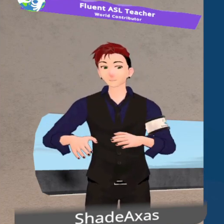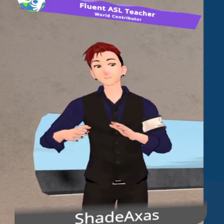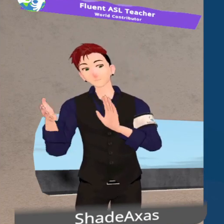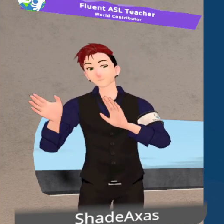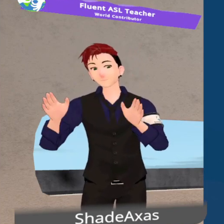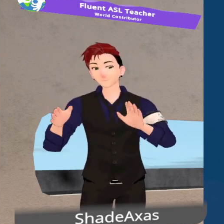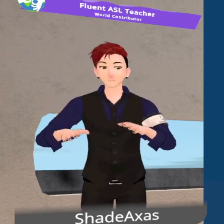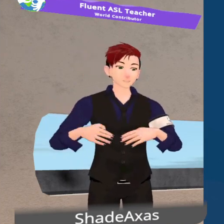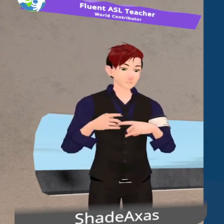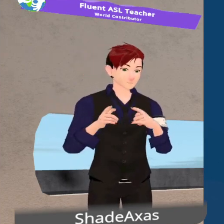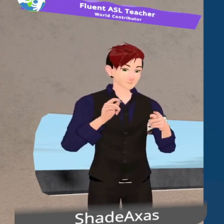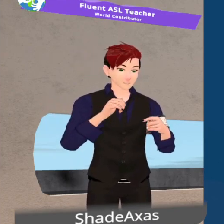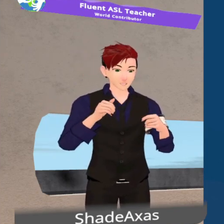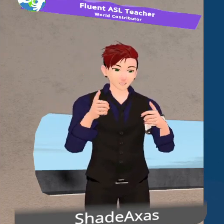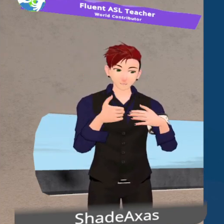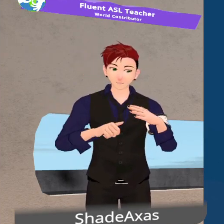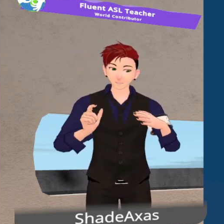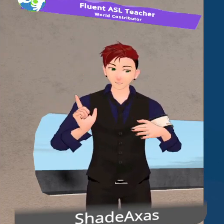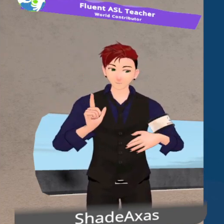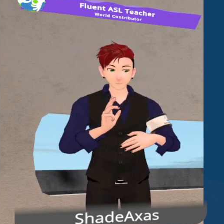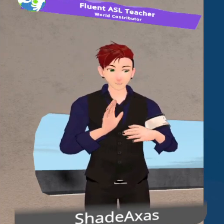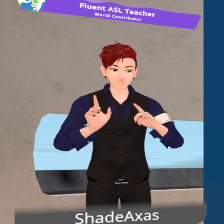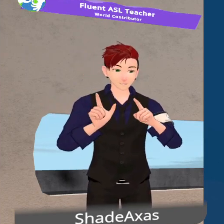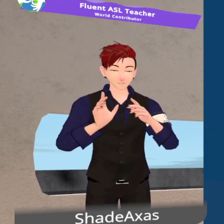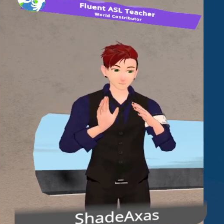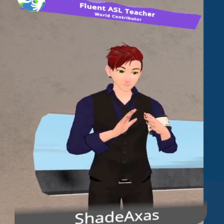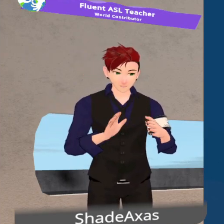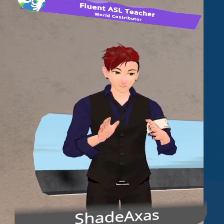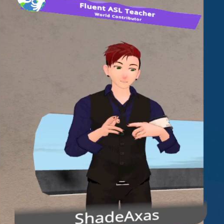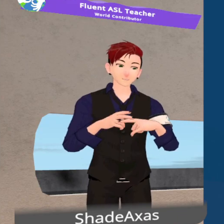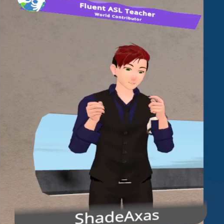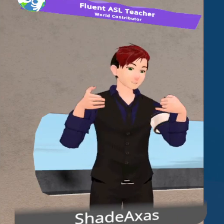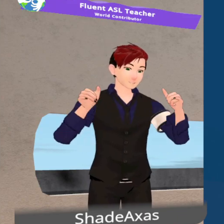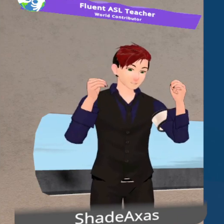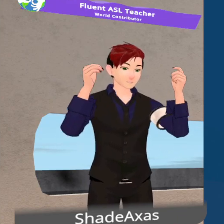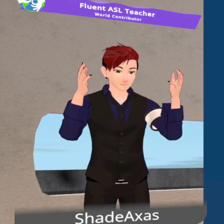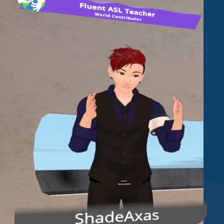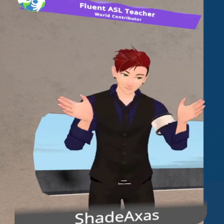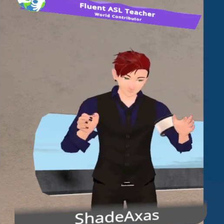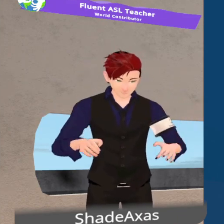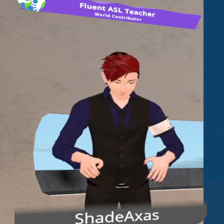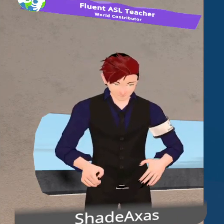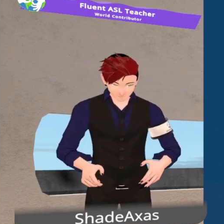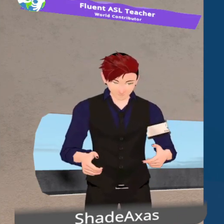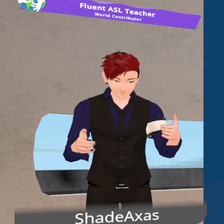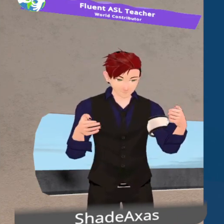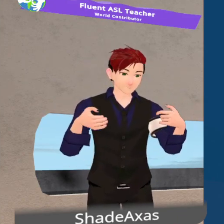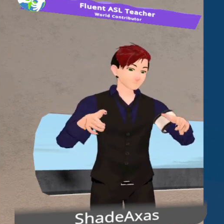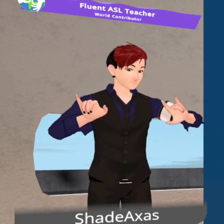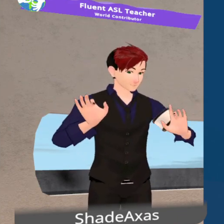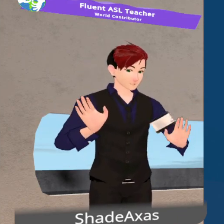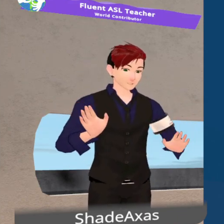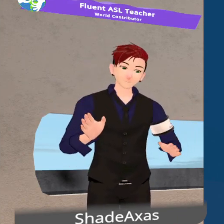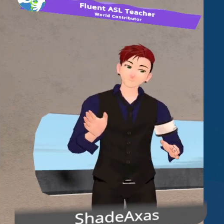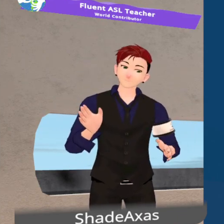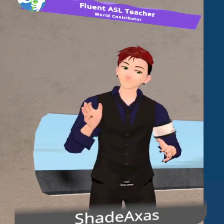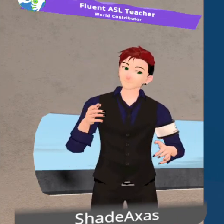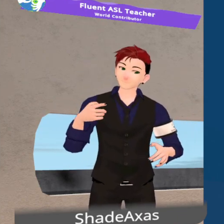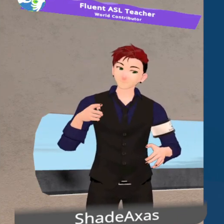Okay, so kind of not under any licensure board, anything, but still teacher. Okay.